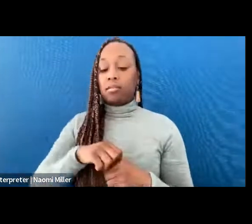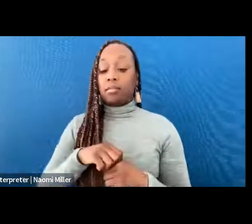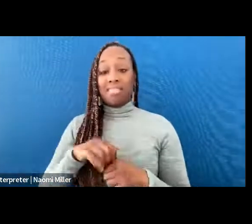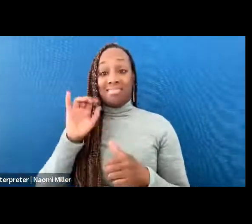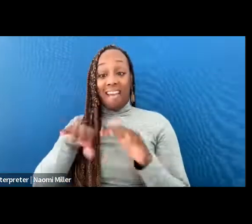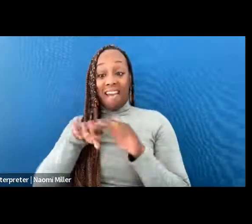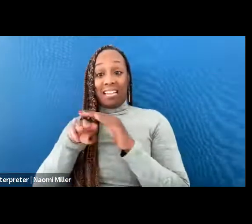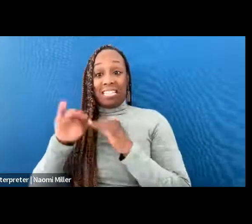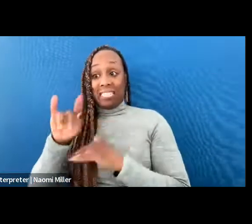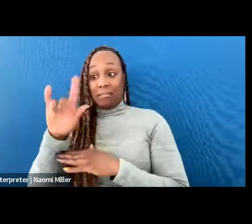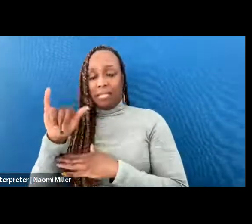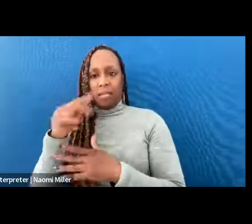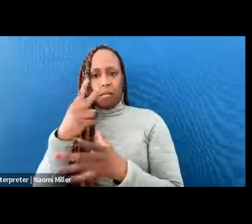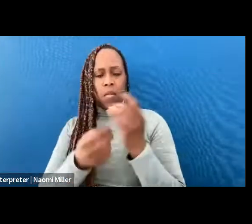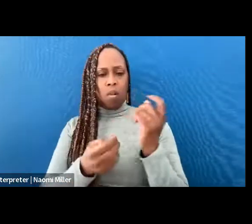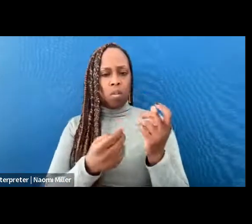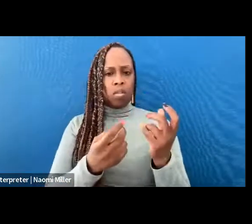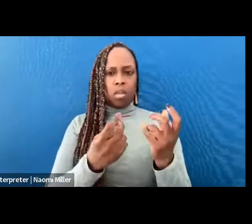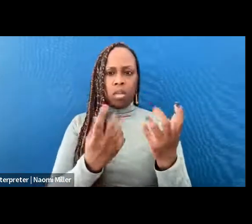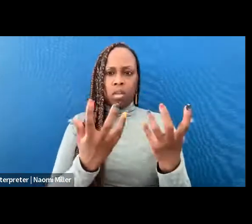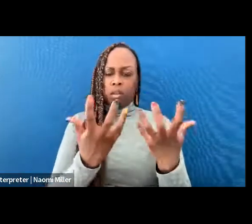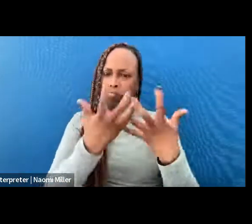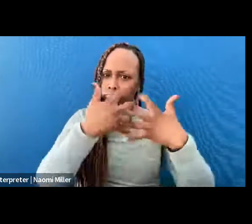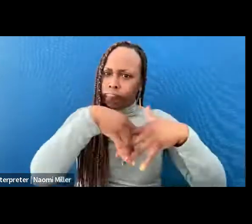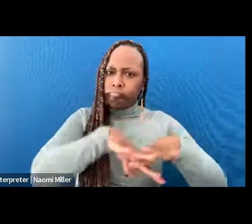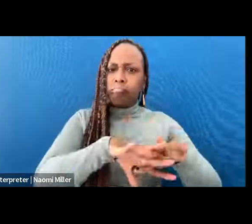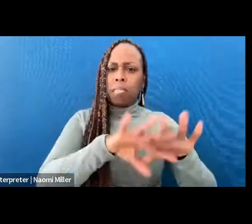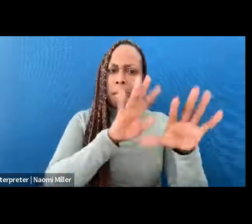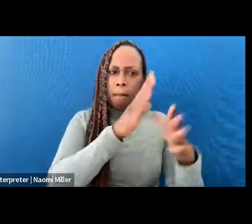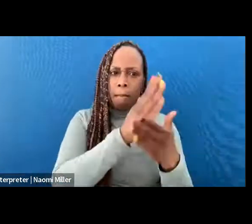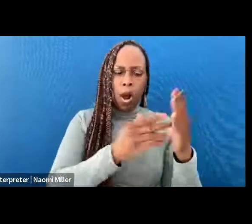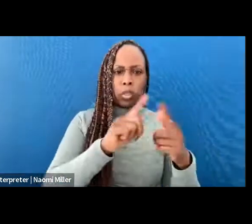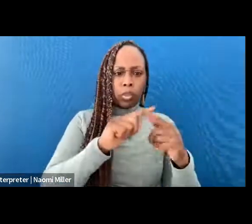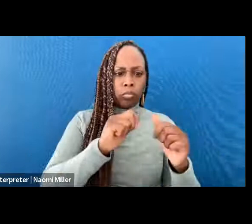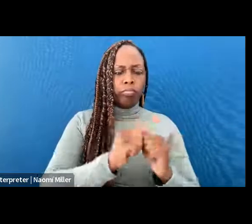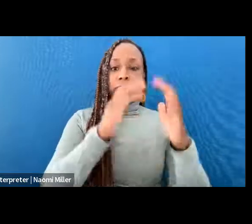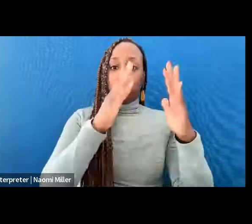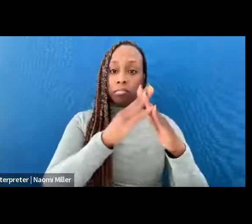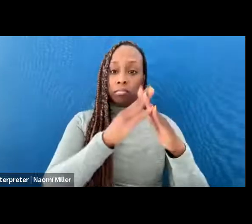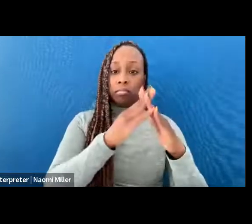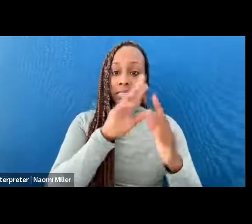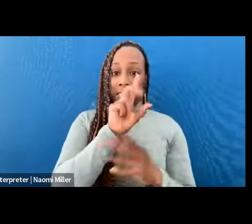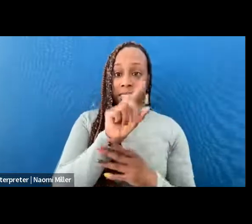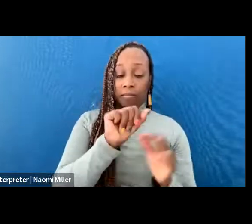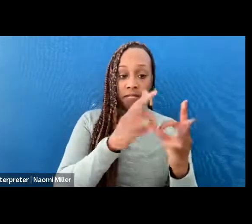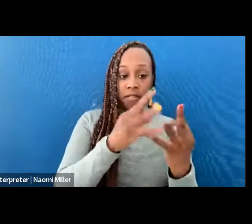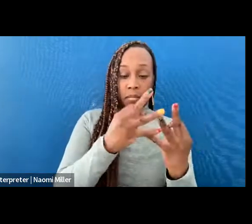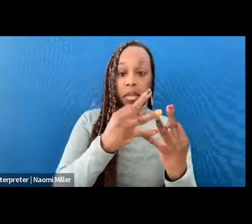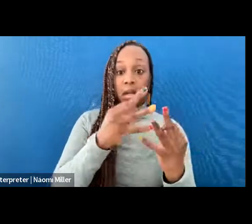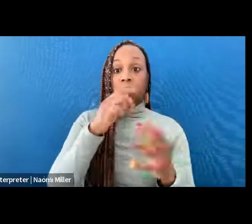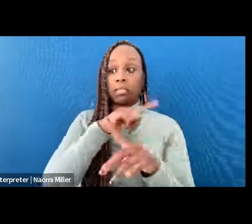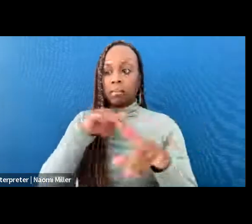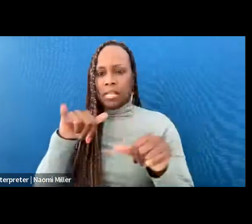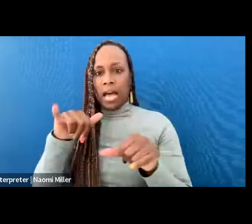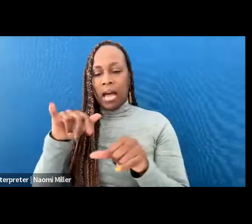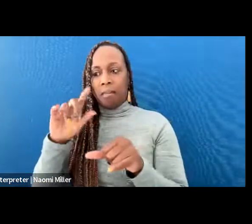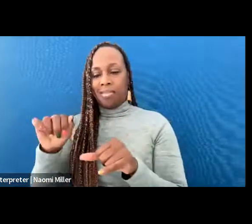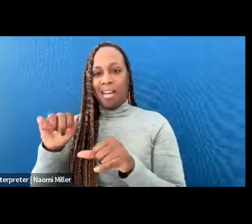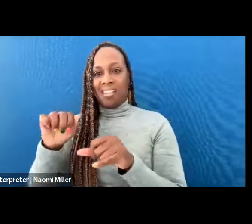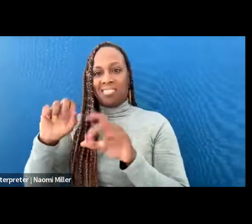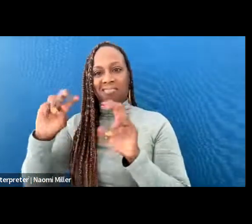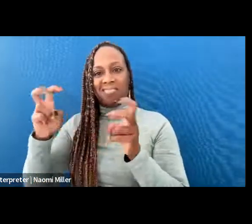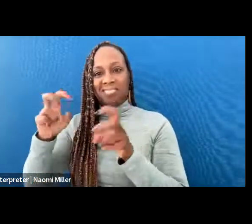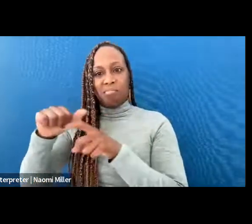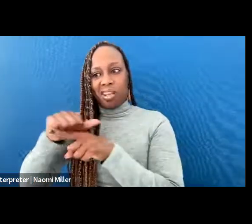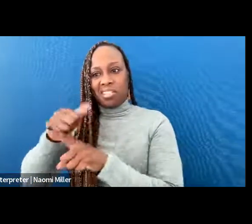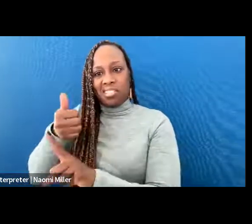an integral part of building disabled family and a practice of disabled family in and of